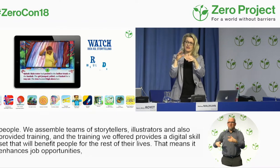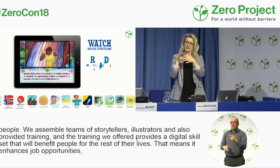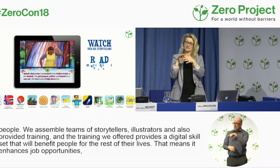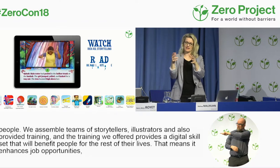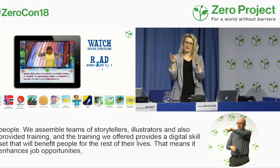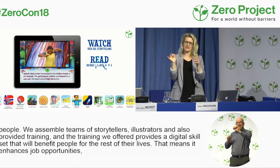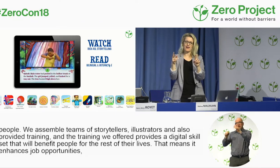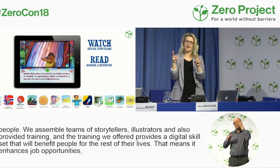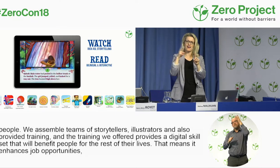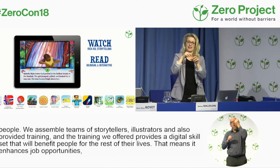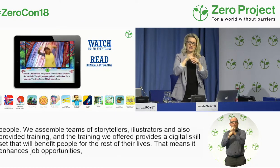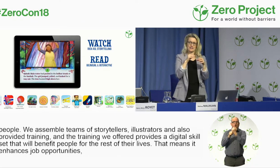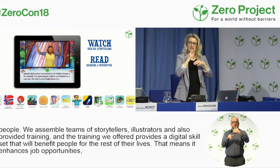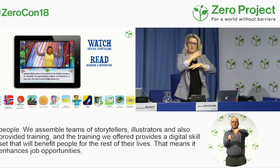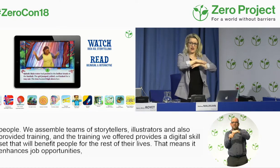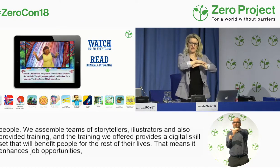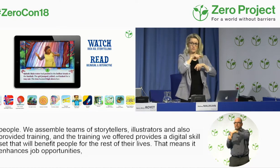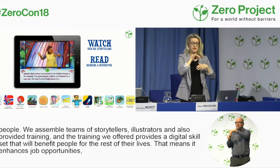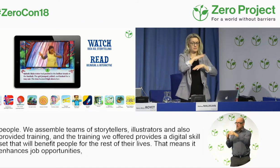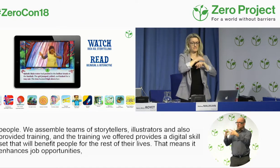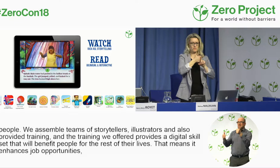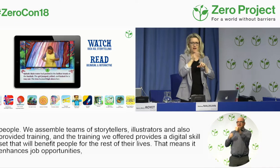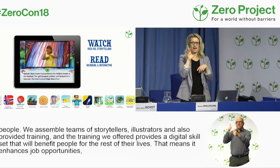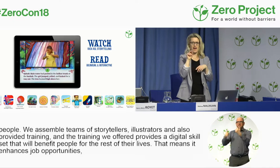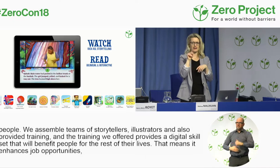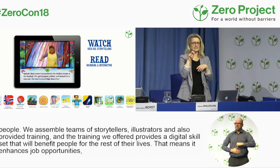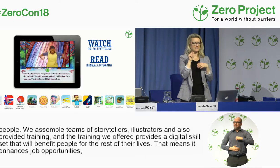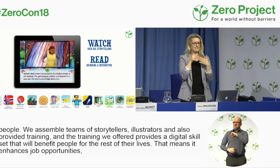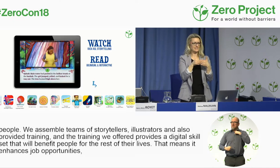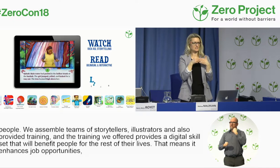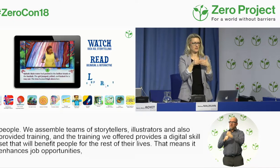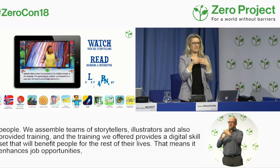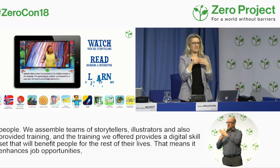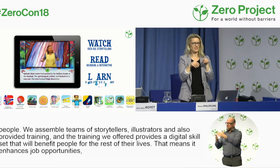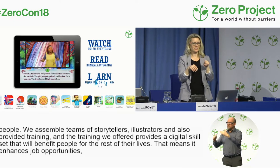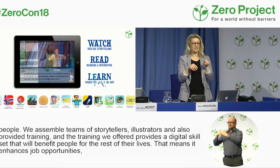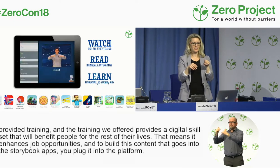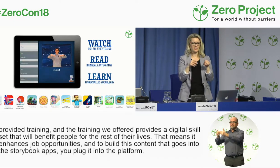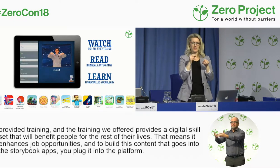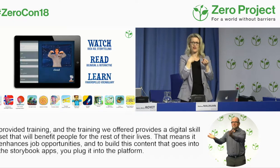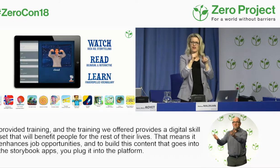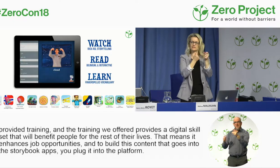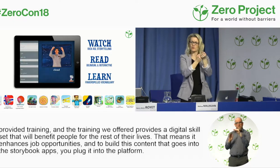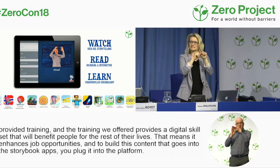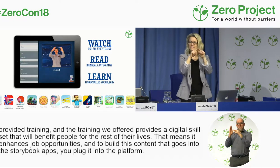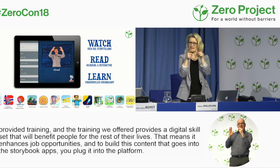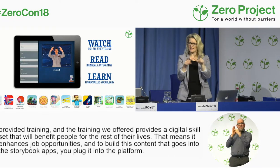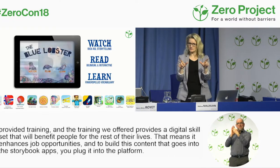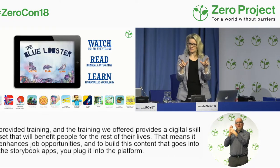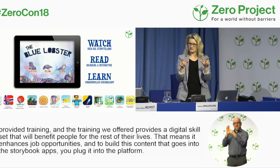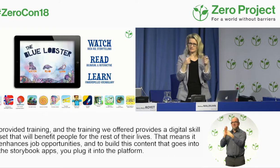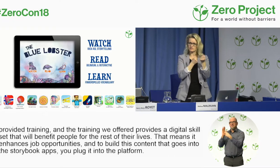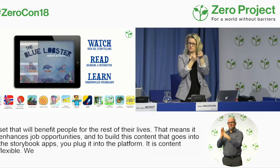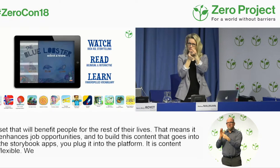And in order to build this content that goes into the storybook apps, you just plug it into the platform. The platform